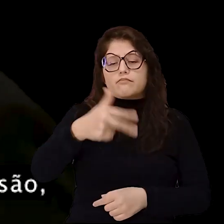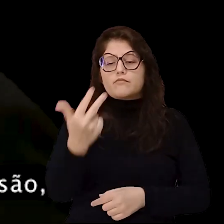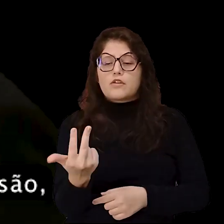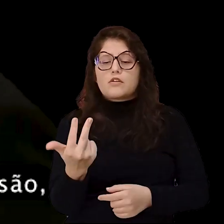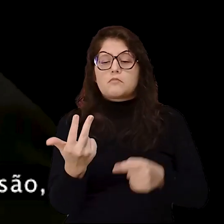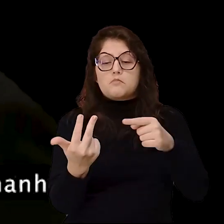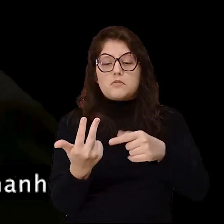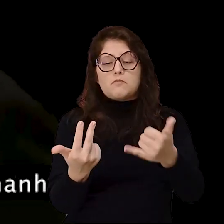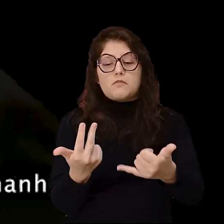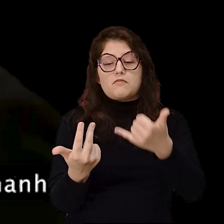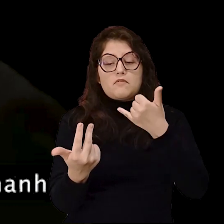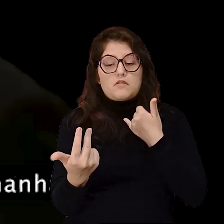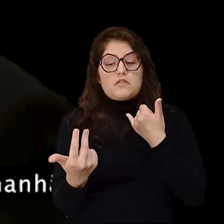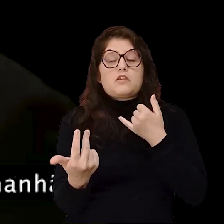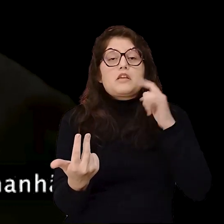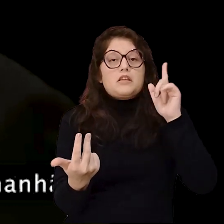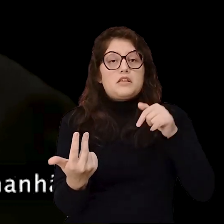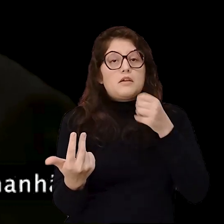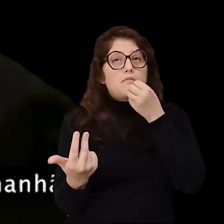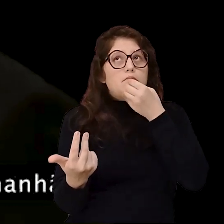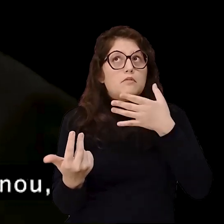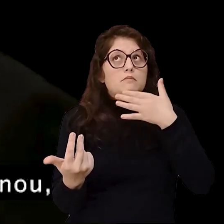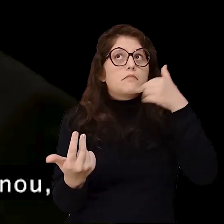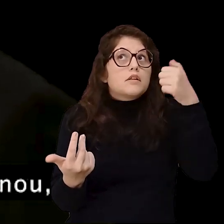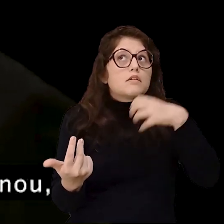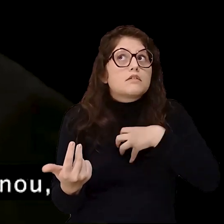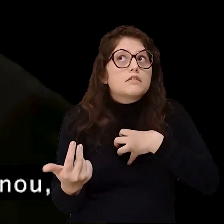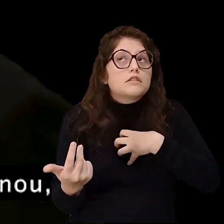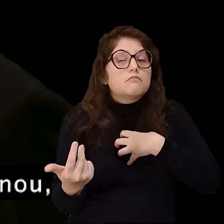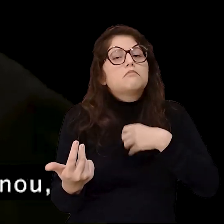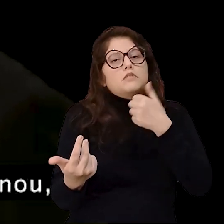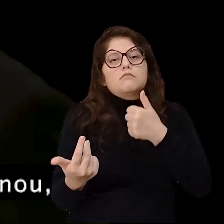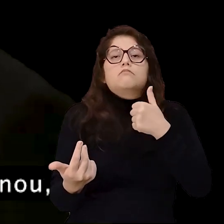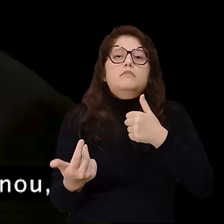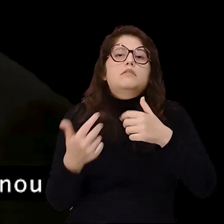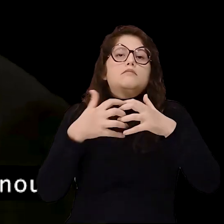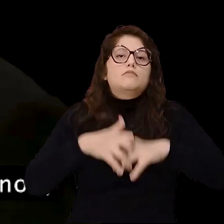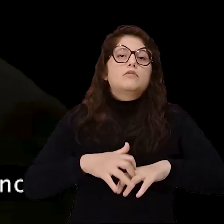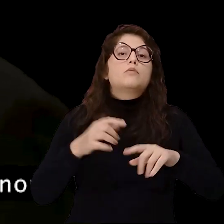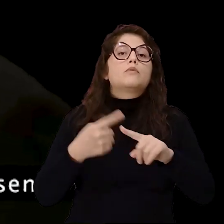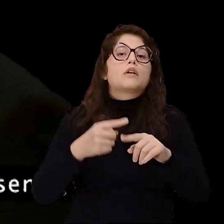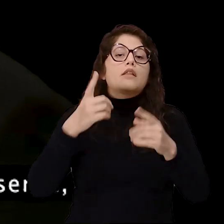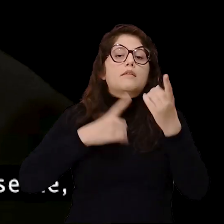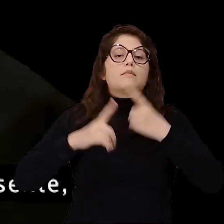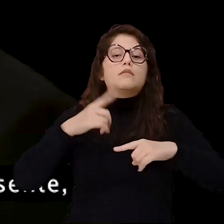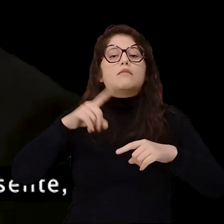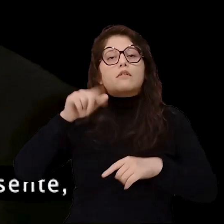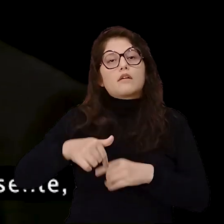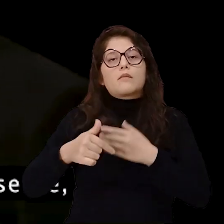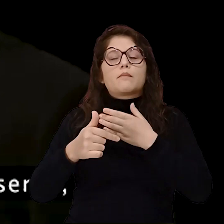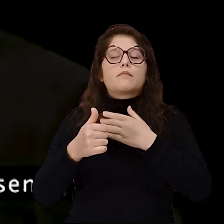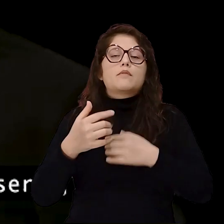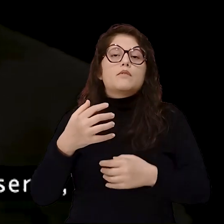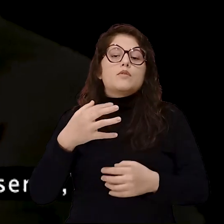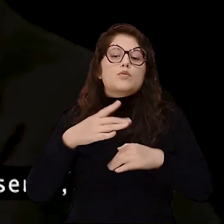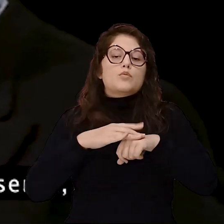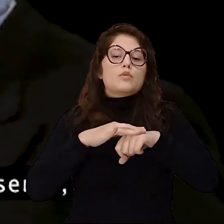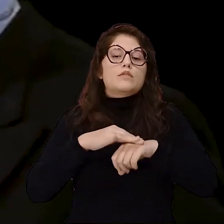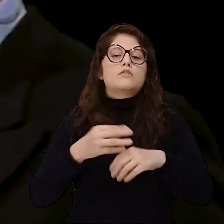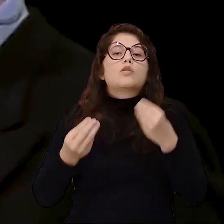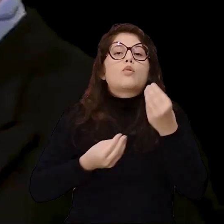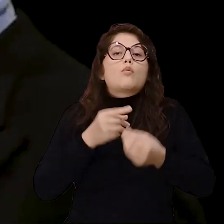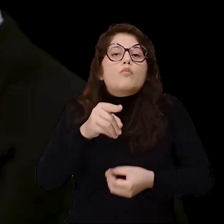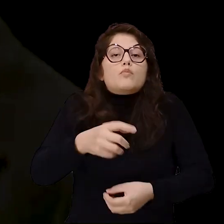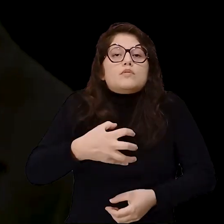you have depression and standing on your head for 20 minutes every day makes you feel better, then it's worked, because depression is an illness of how you